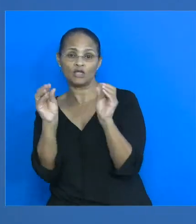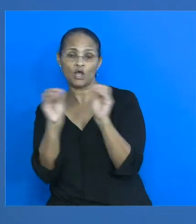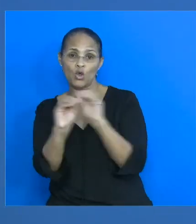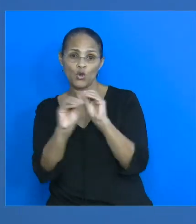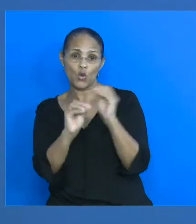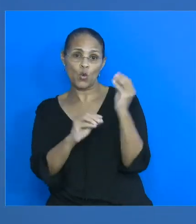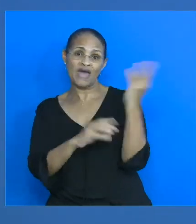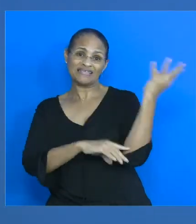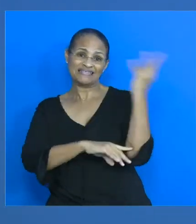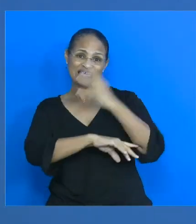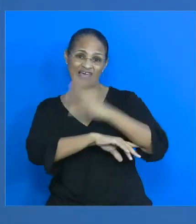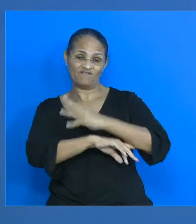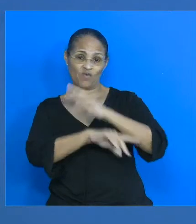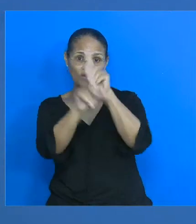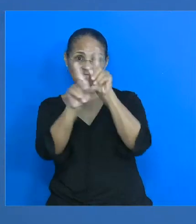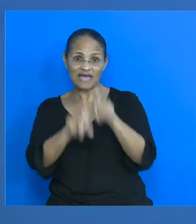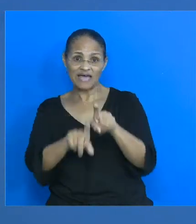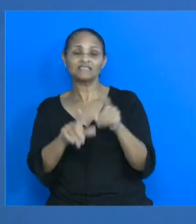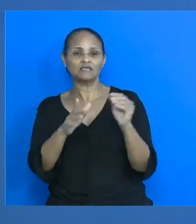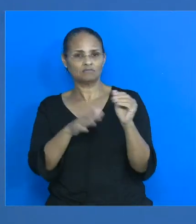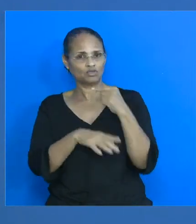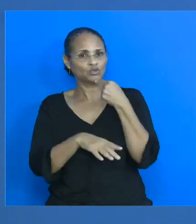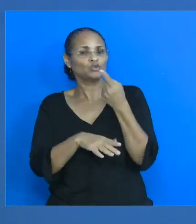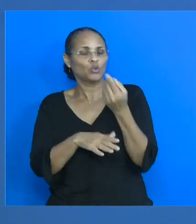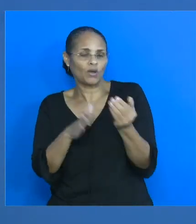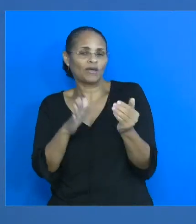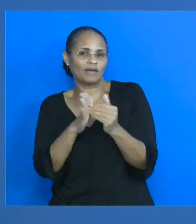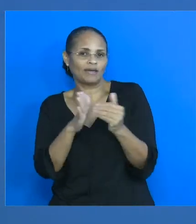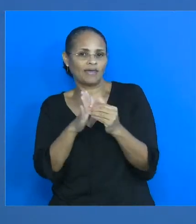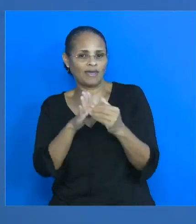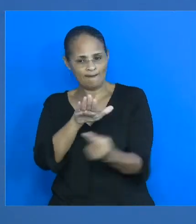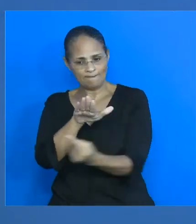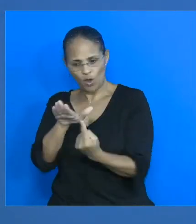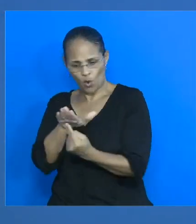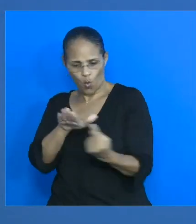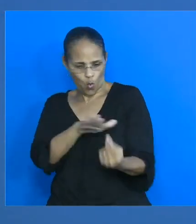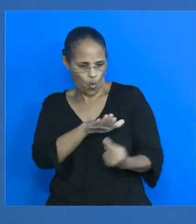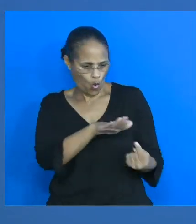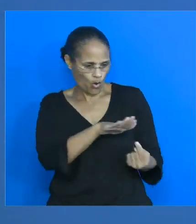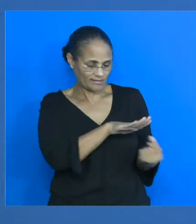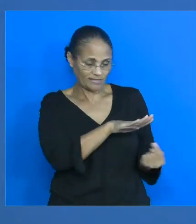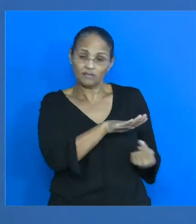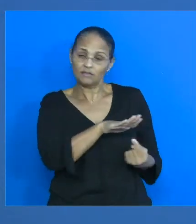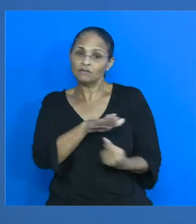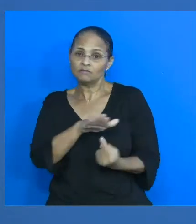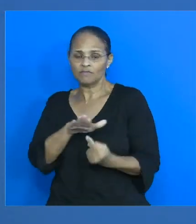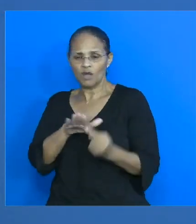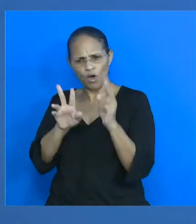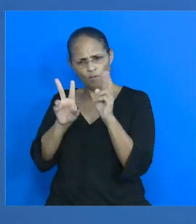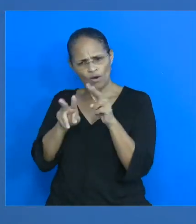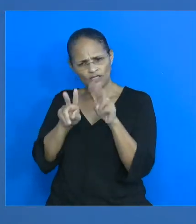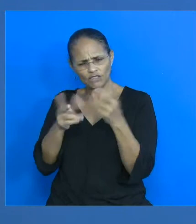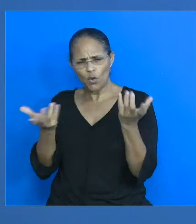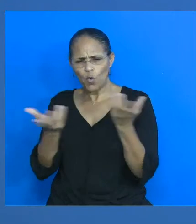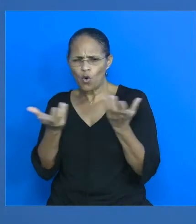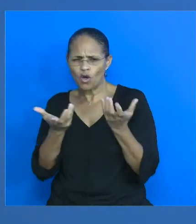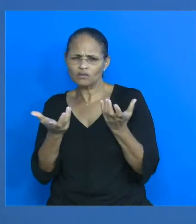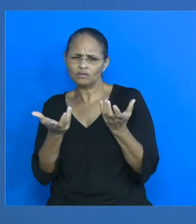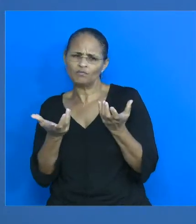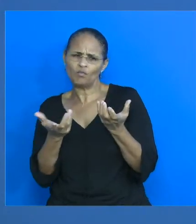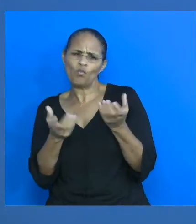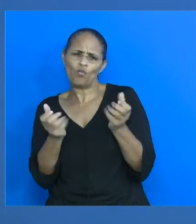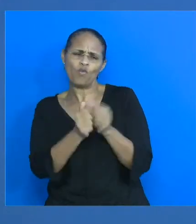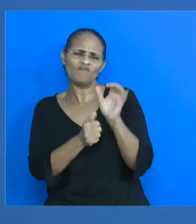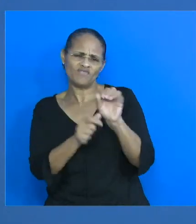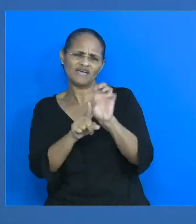4 test, which I guess would go against what you're talking about with regard to the mobile quarantine. What enforcement or monitoring can happen in those circumstances?